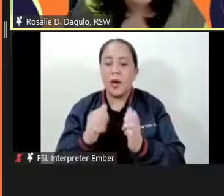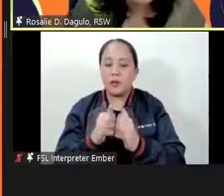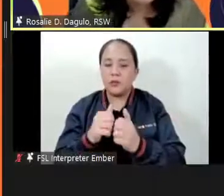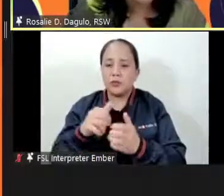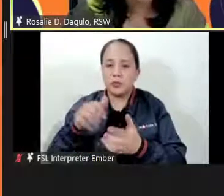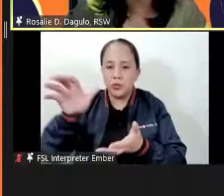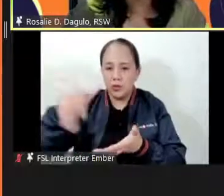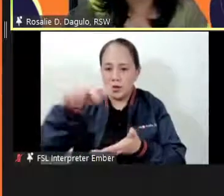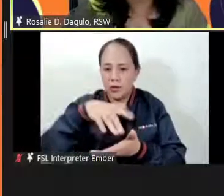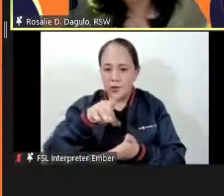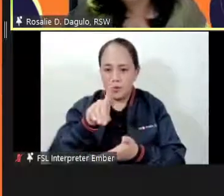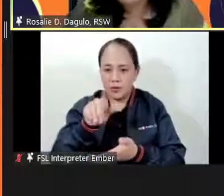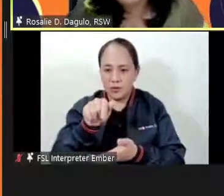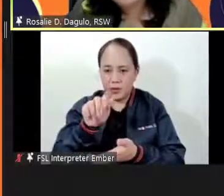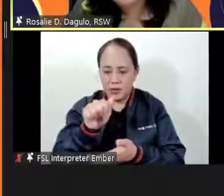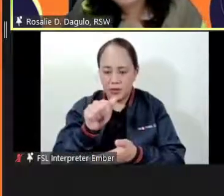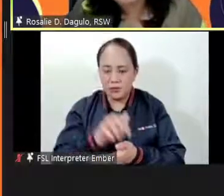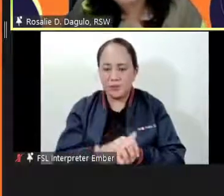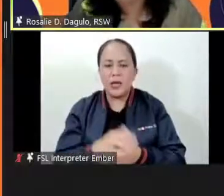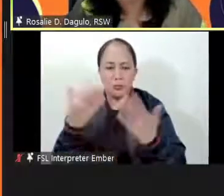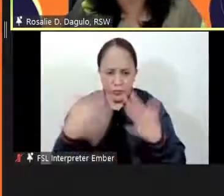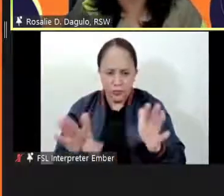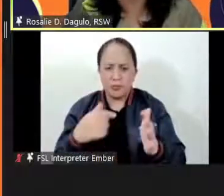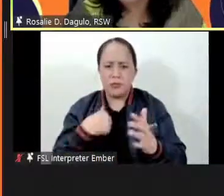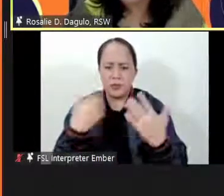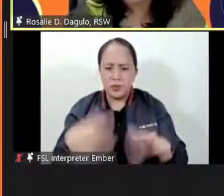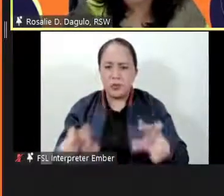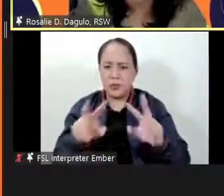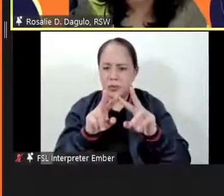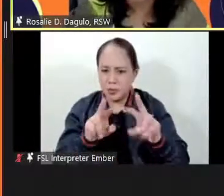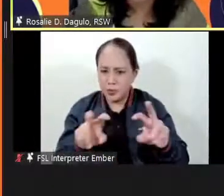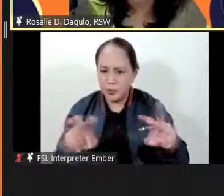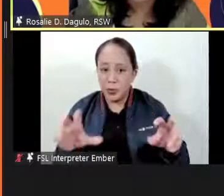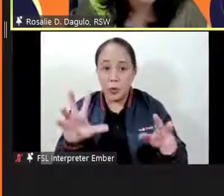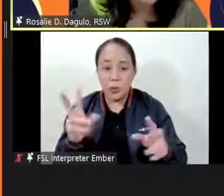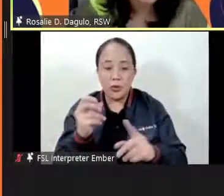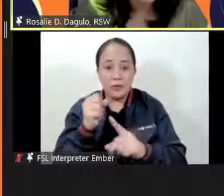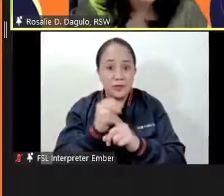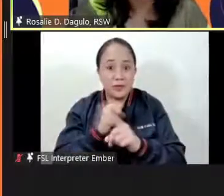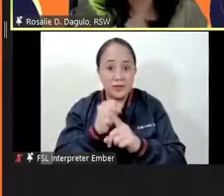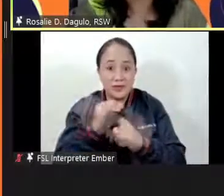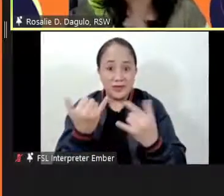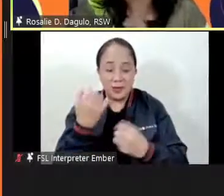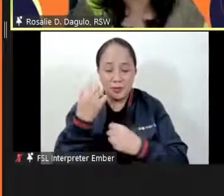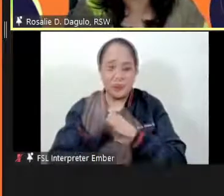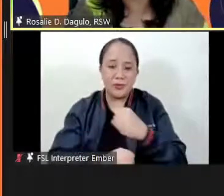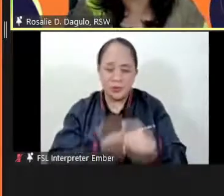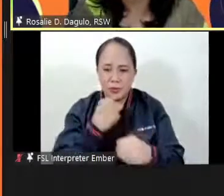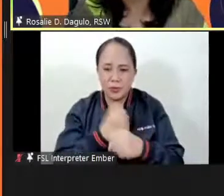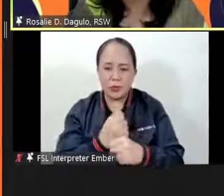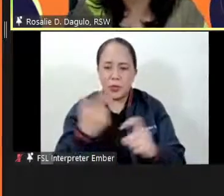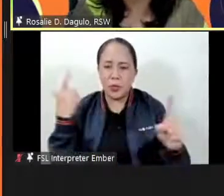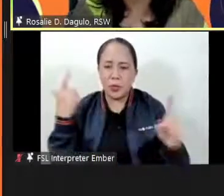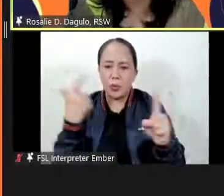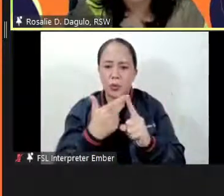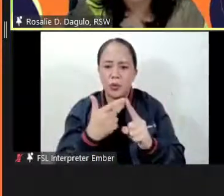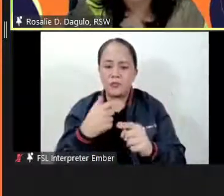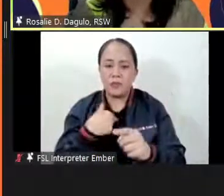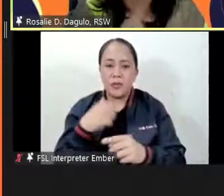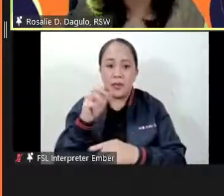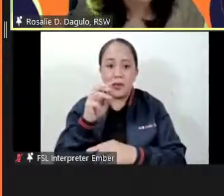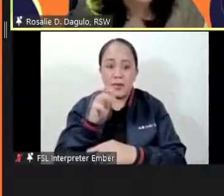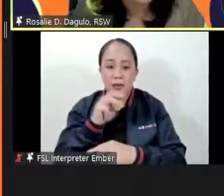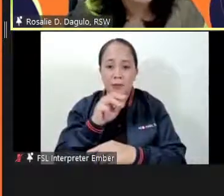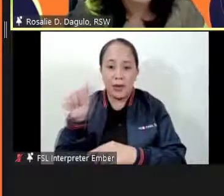I did this research only this September this year, in pursuit of the master's degree